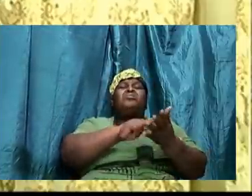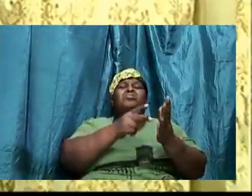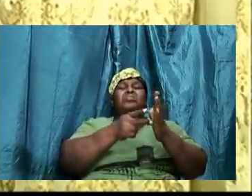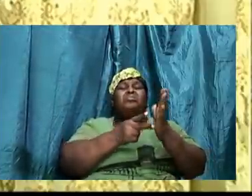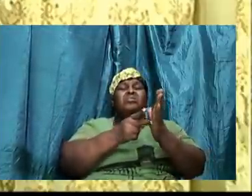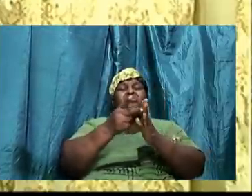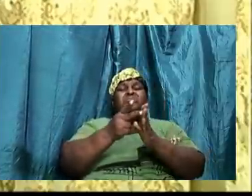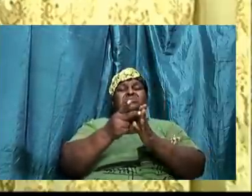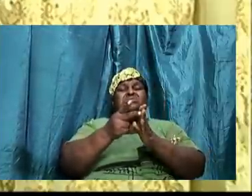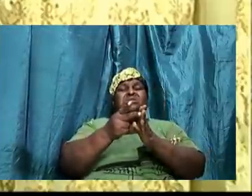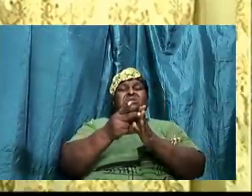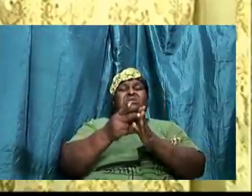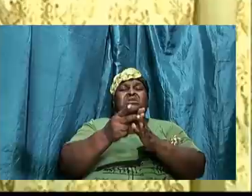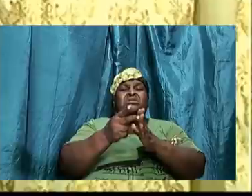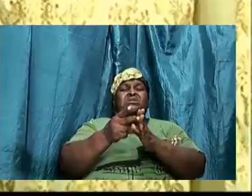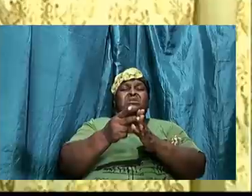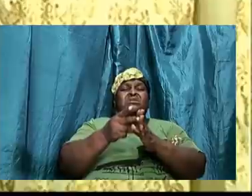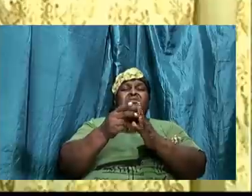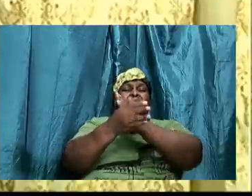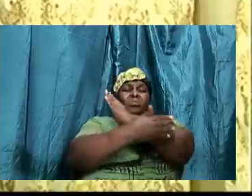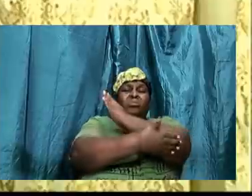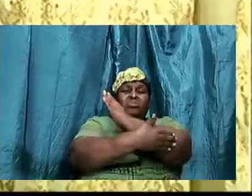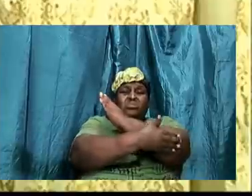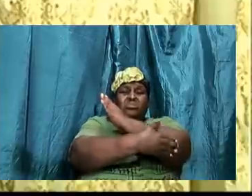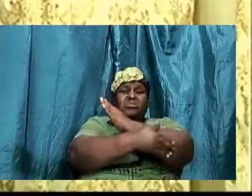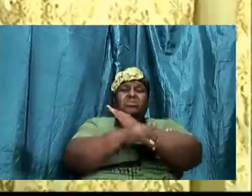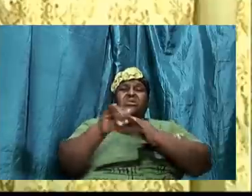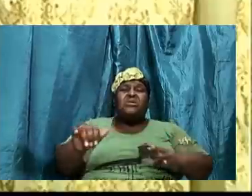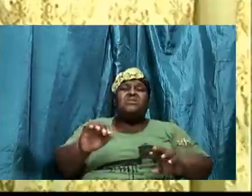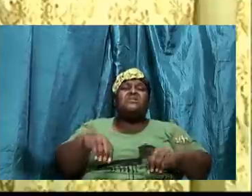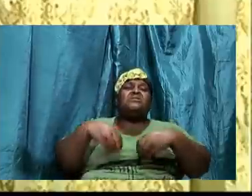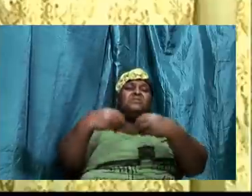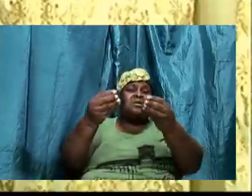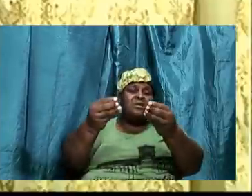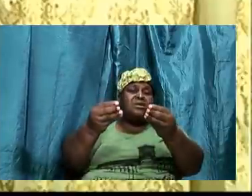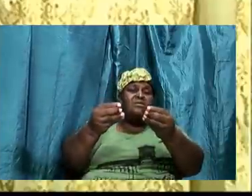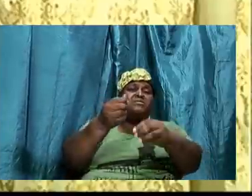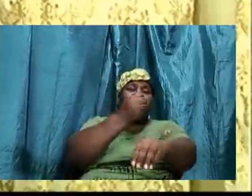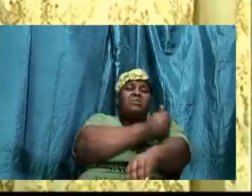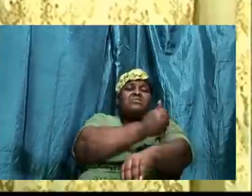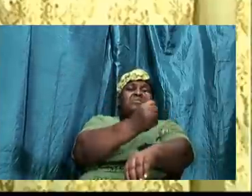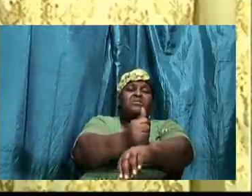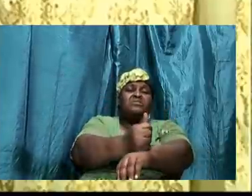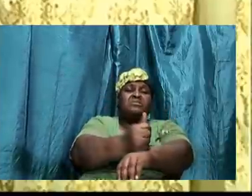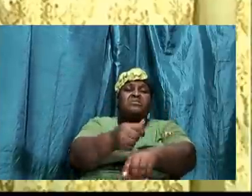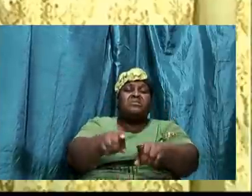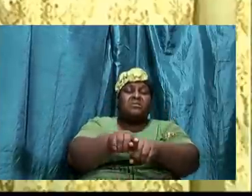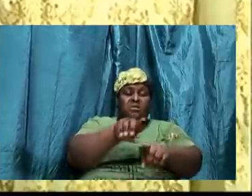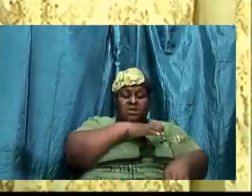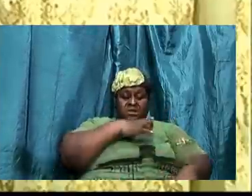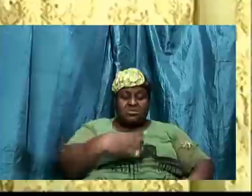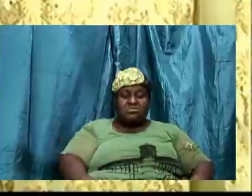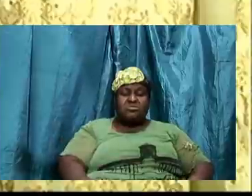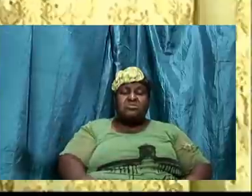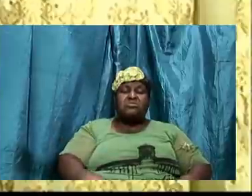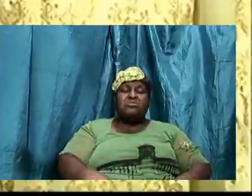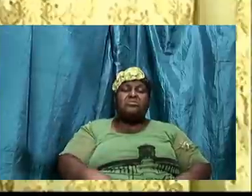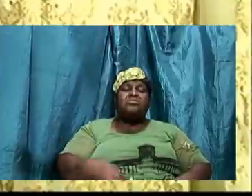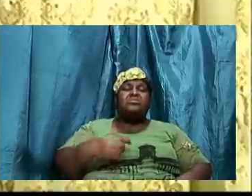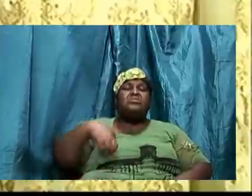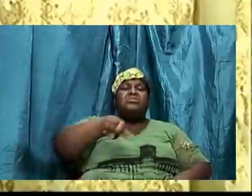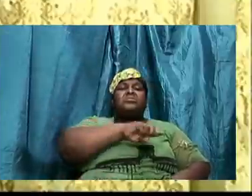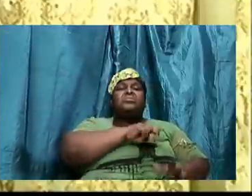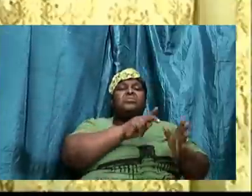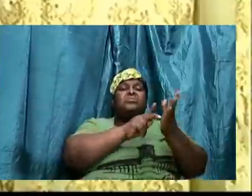when he goes out, he represents the country that gave him his authority. As Christians, we represent